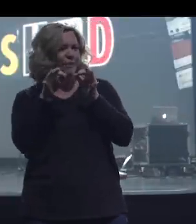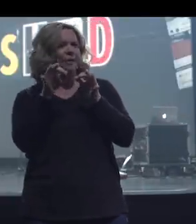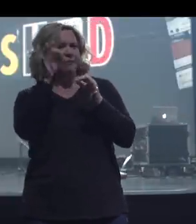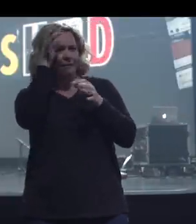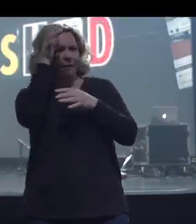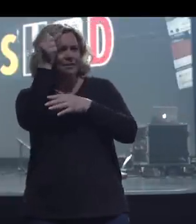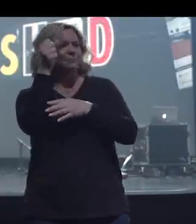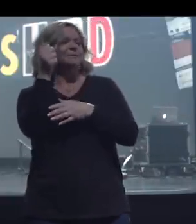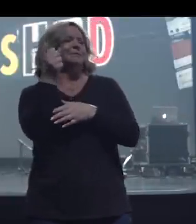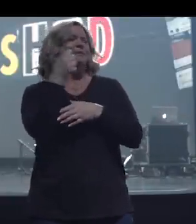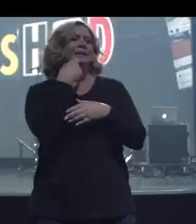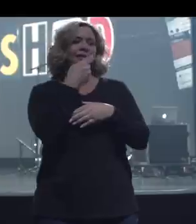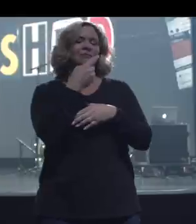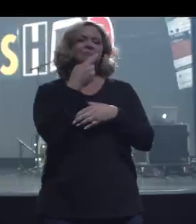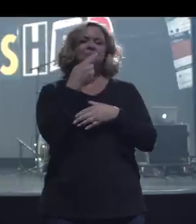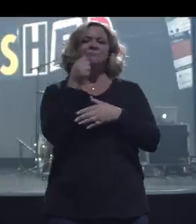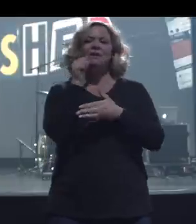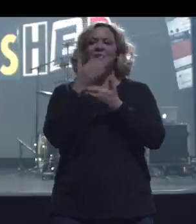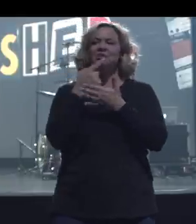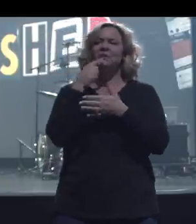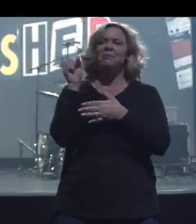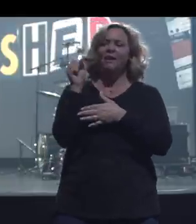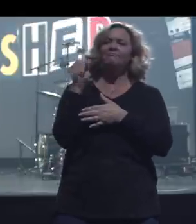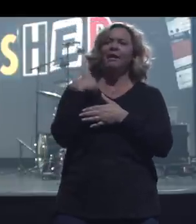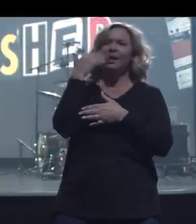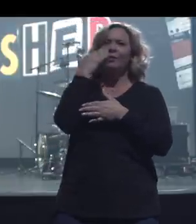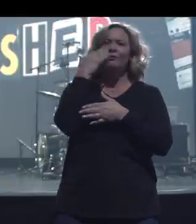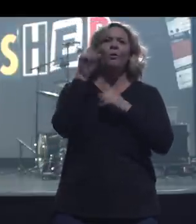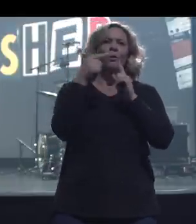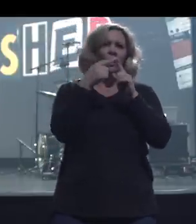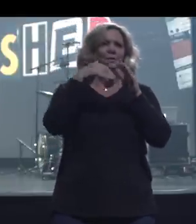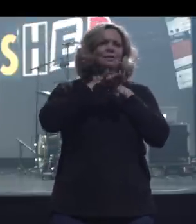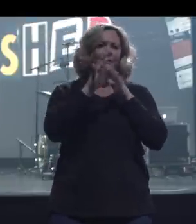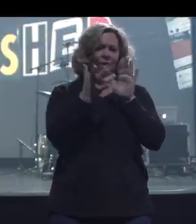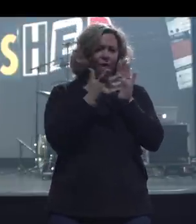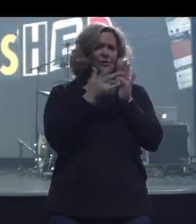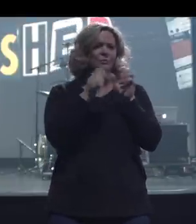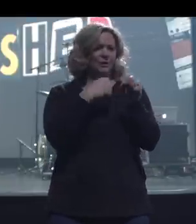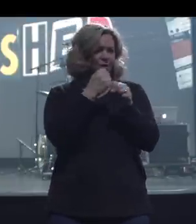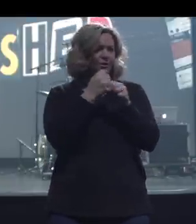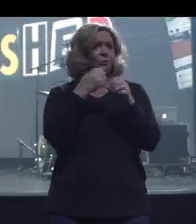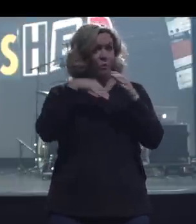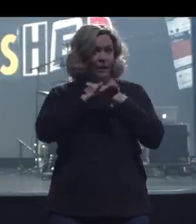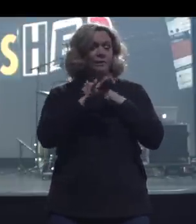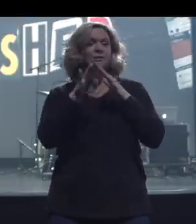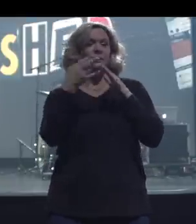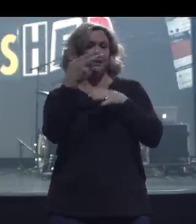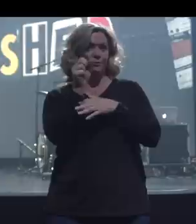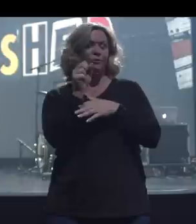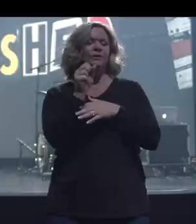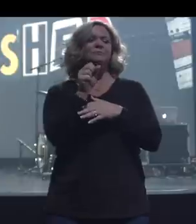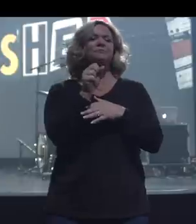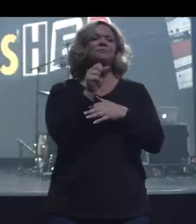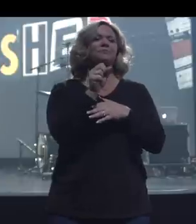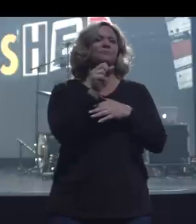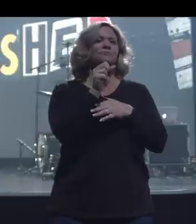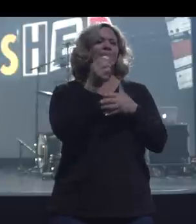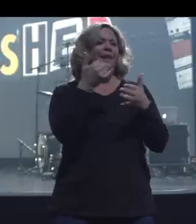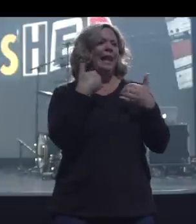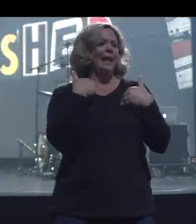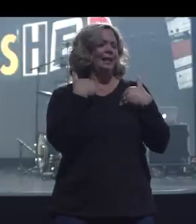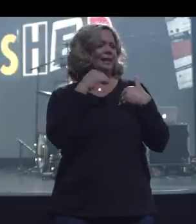she said, oh, I know what it is. She said, when I was going into my freshman year of high school, I had an iPhone